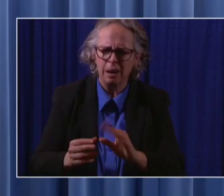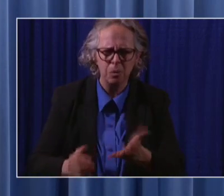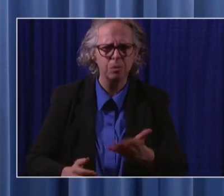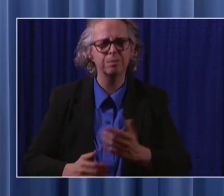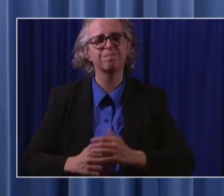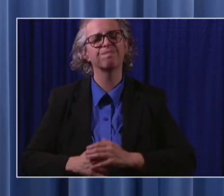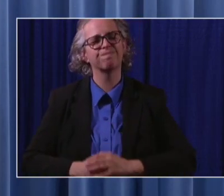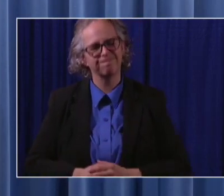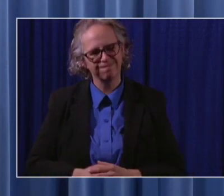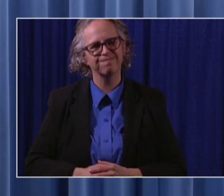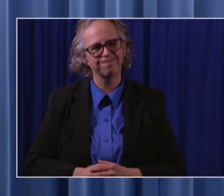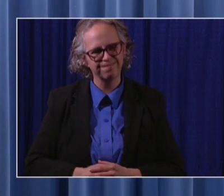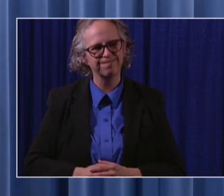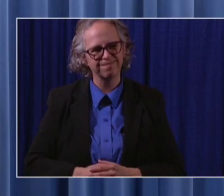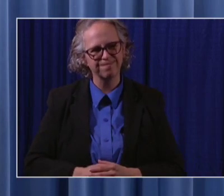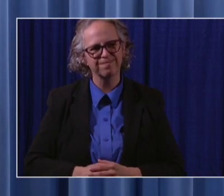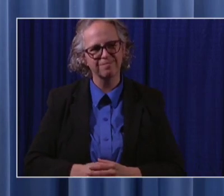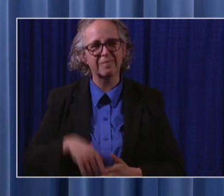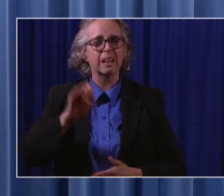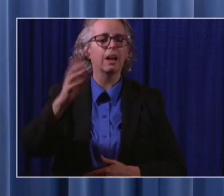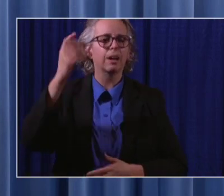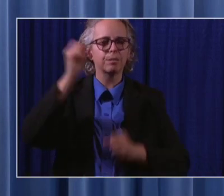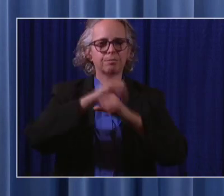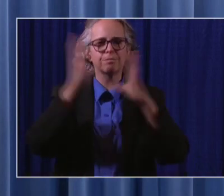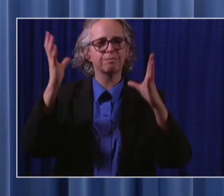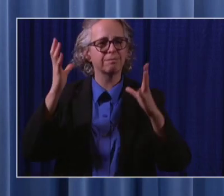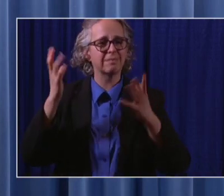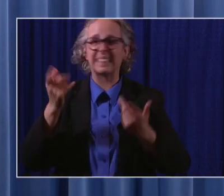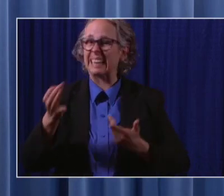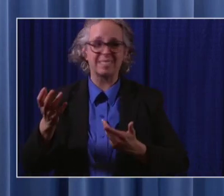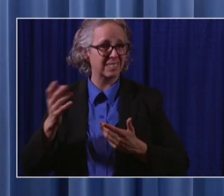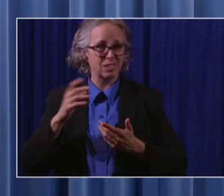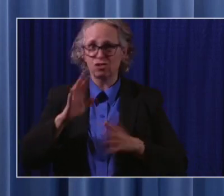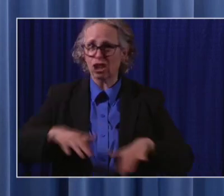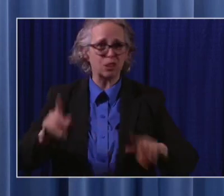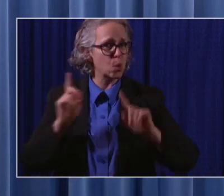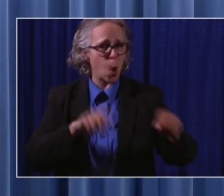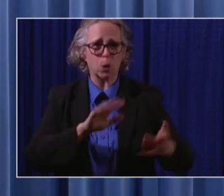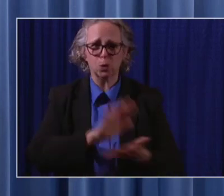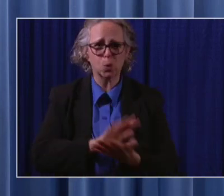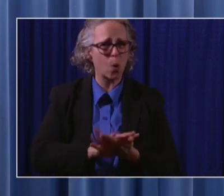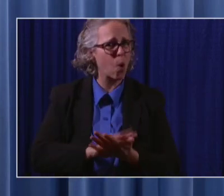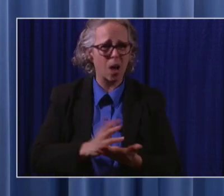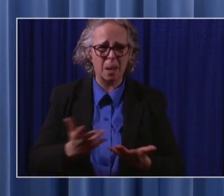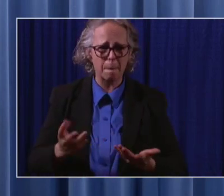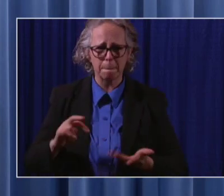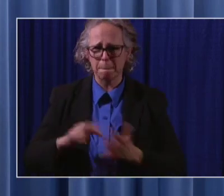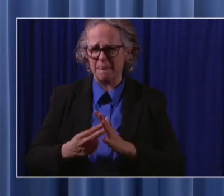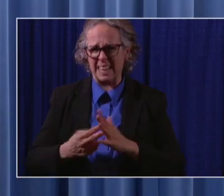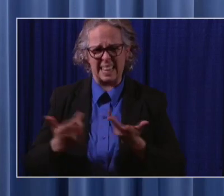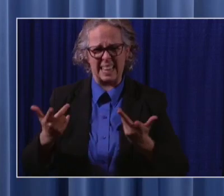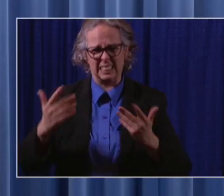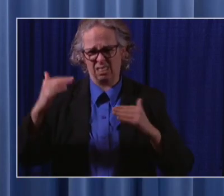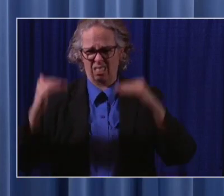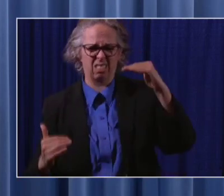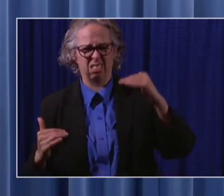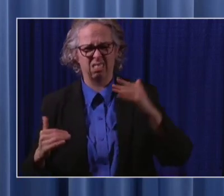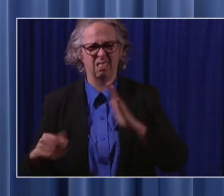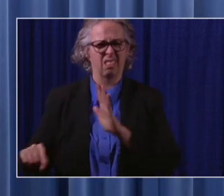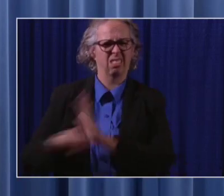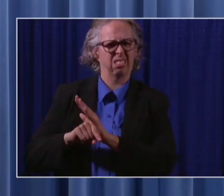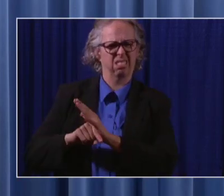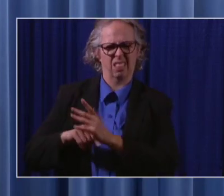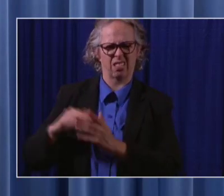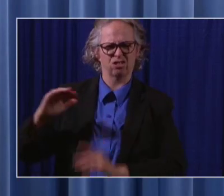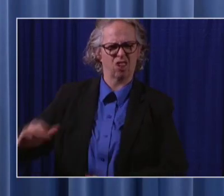things that occur with kids and disadvantages for kids when they don't go to school. And we all